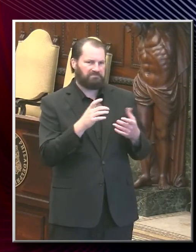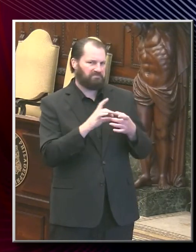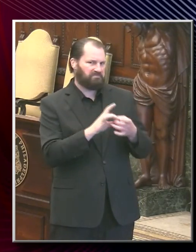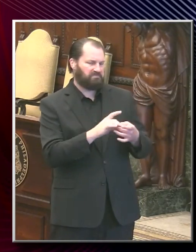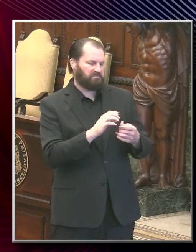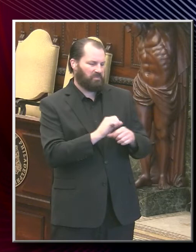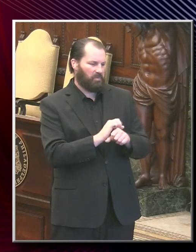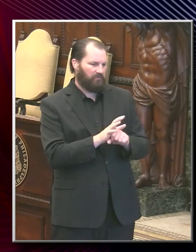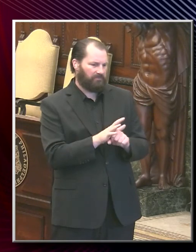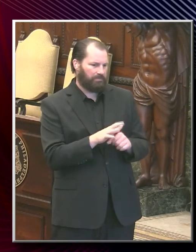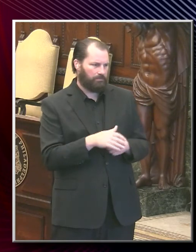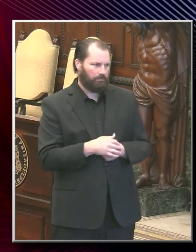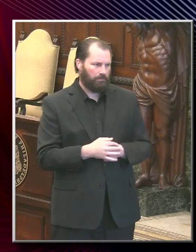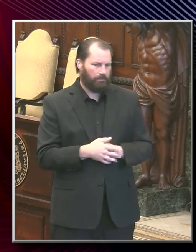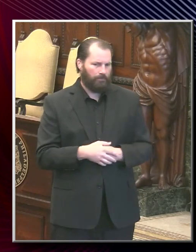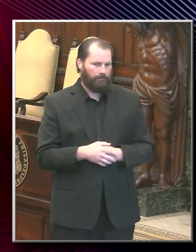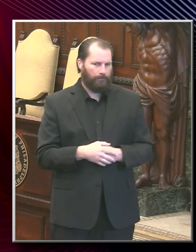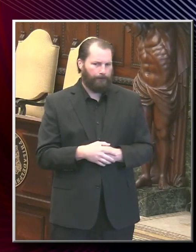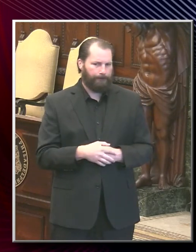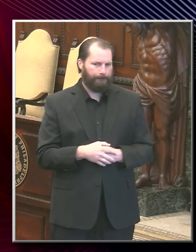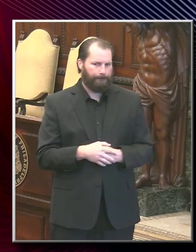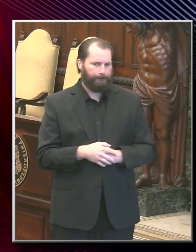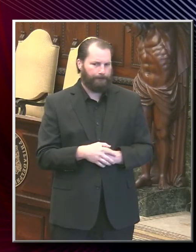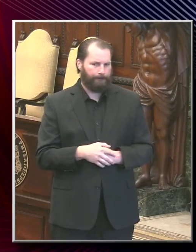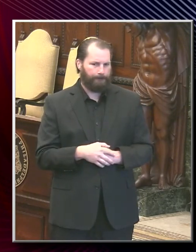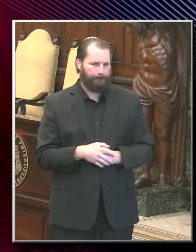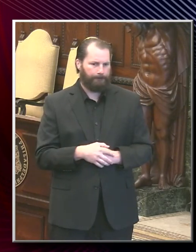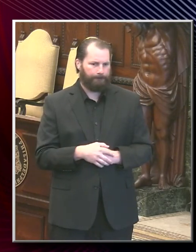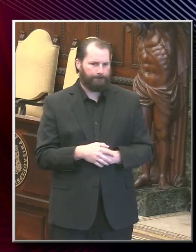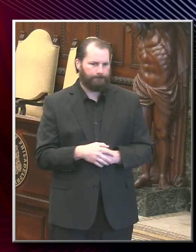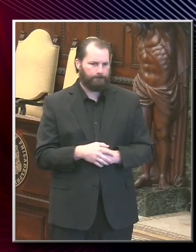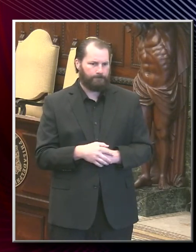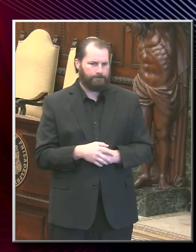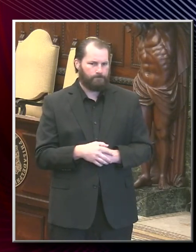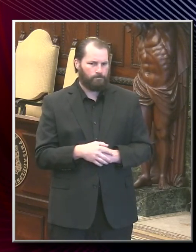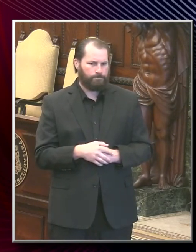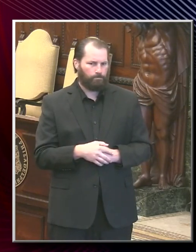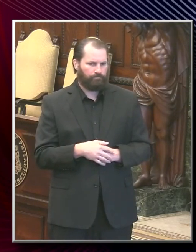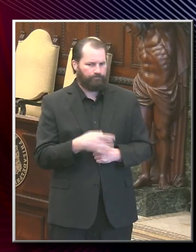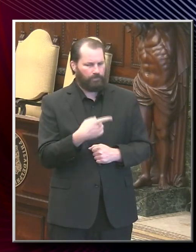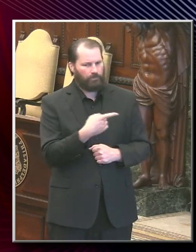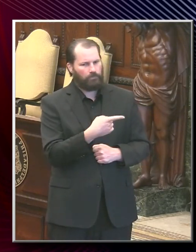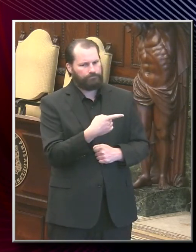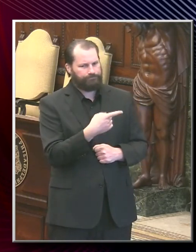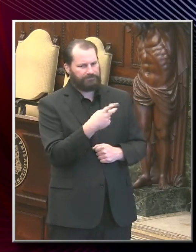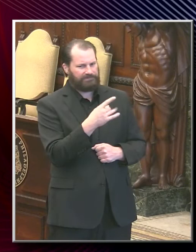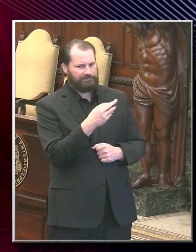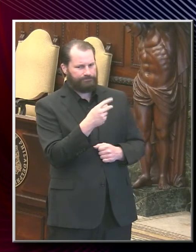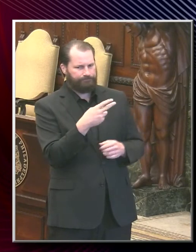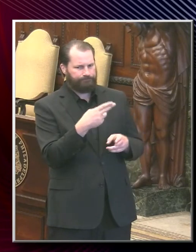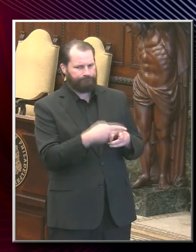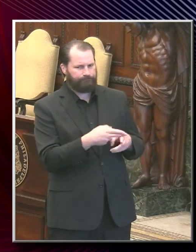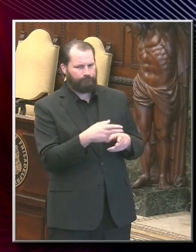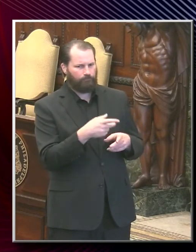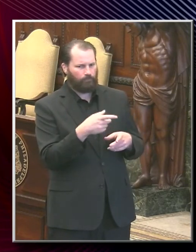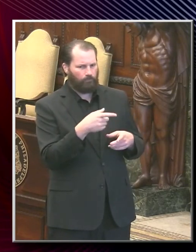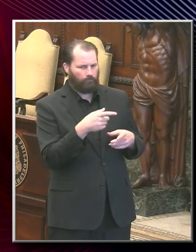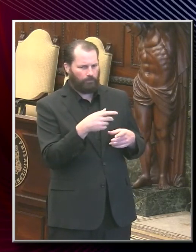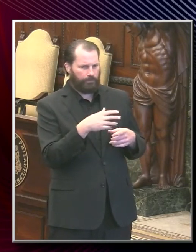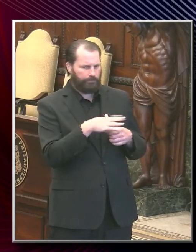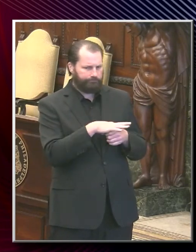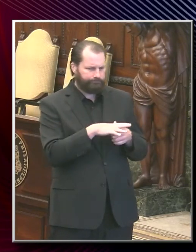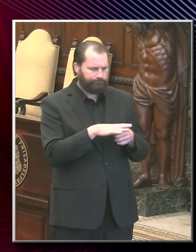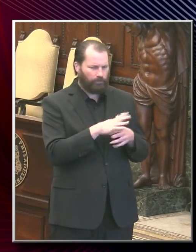Yeah. You spoke a little bit about this already, Brian, but I just want to come back and ask you. You